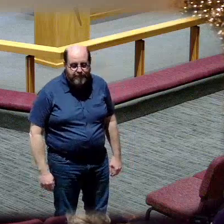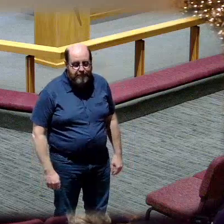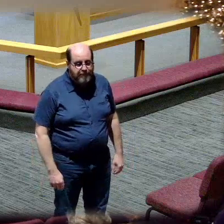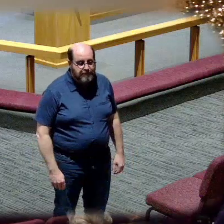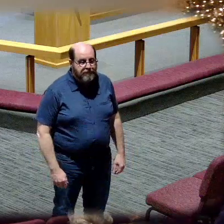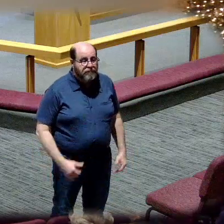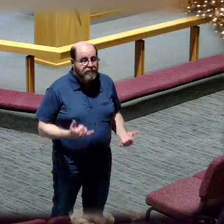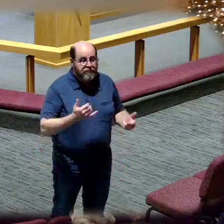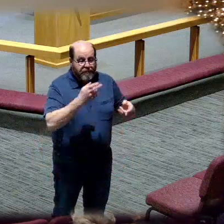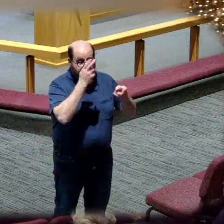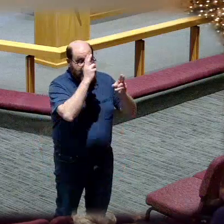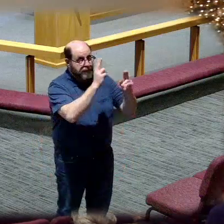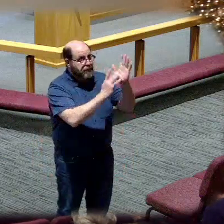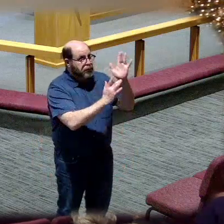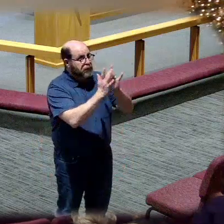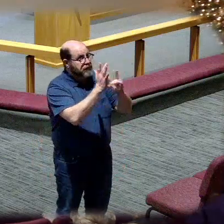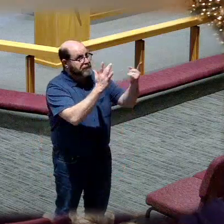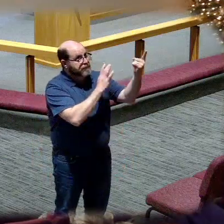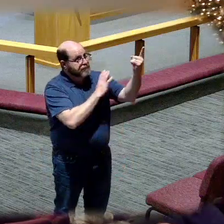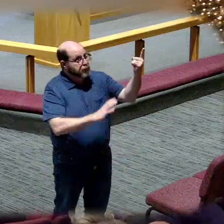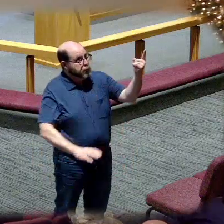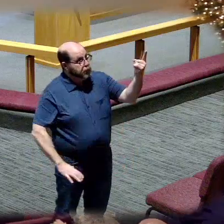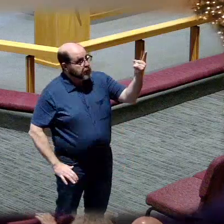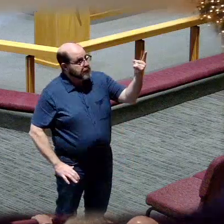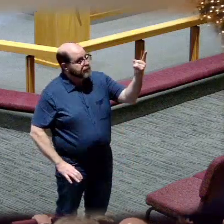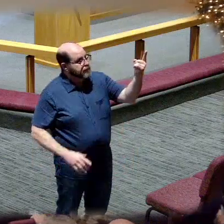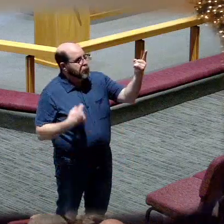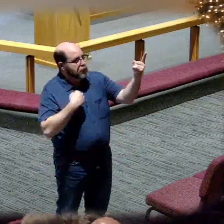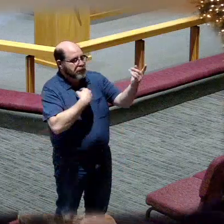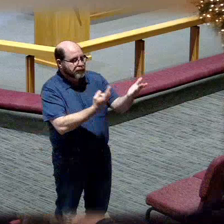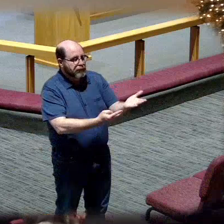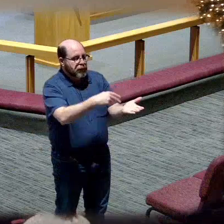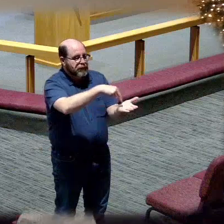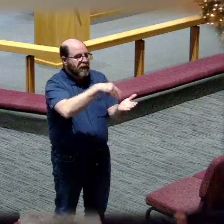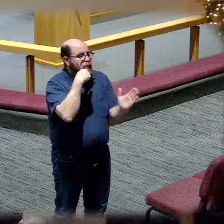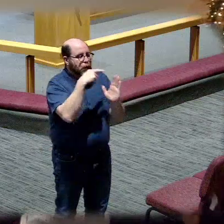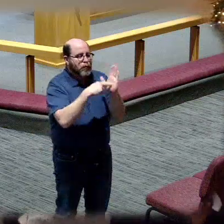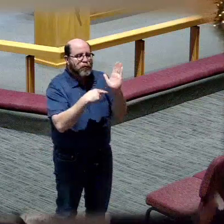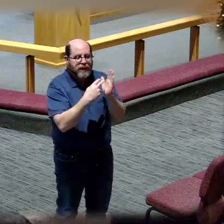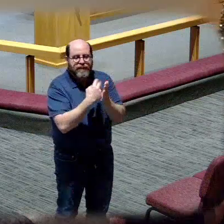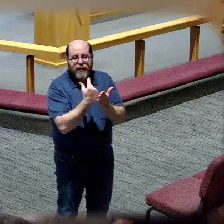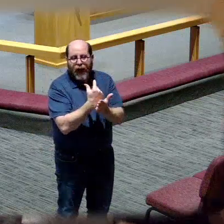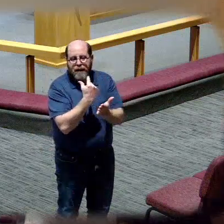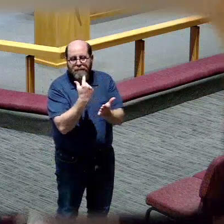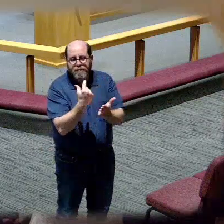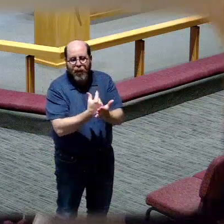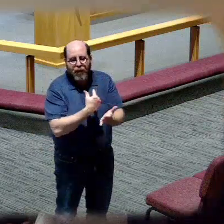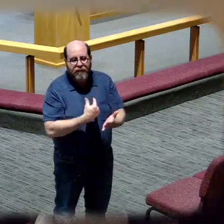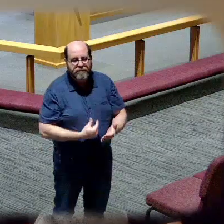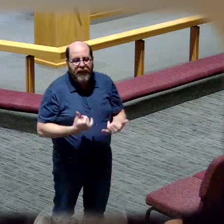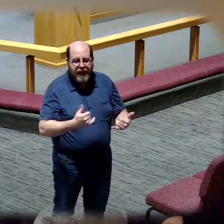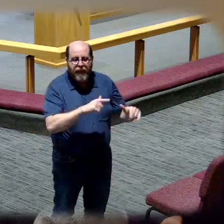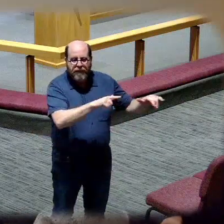Out of honor for Jesus, who is the Christ, we rise for the reading of the gospel.